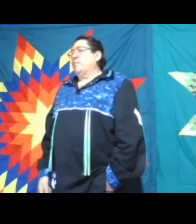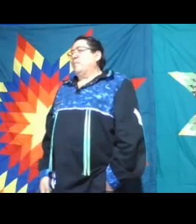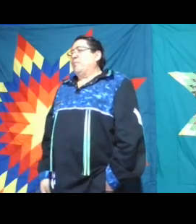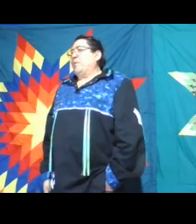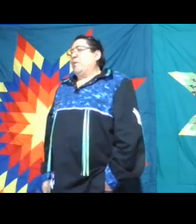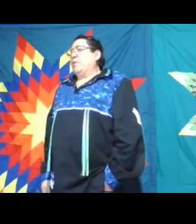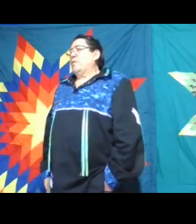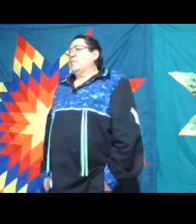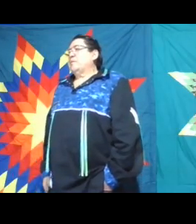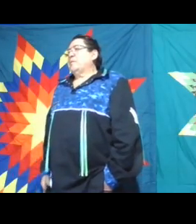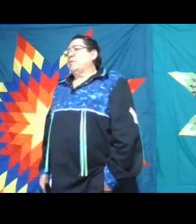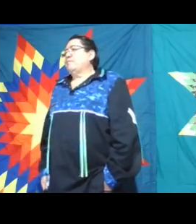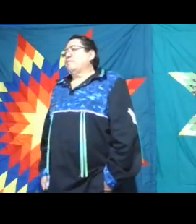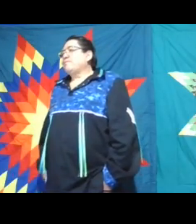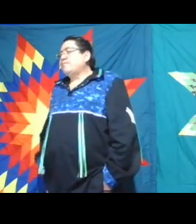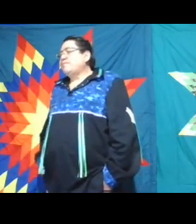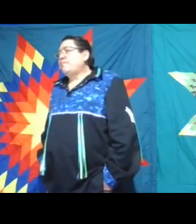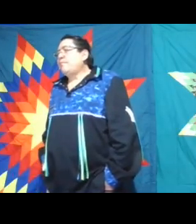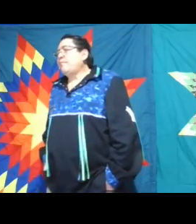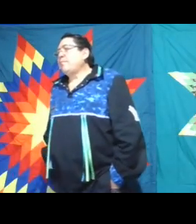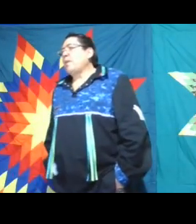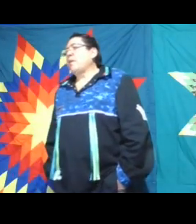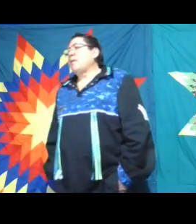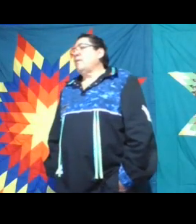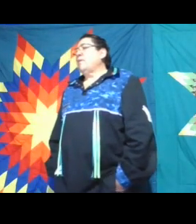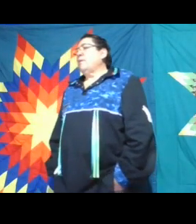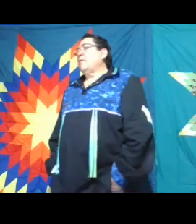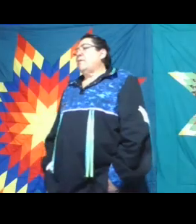level. So.